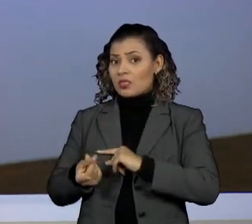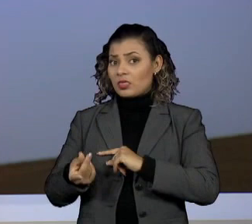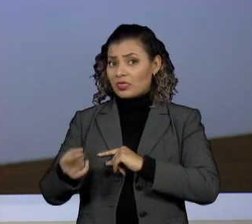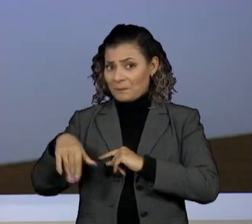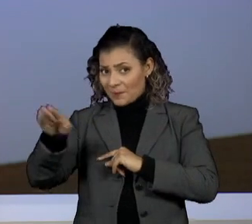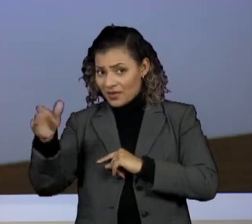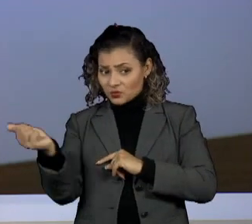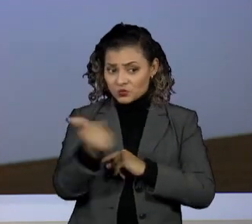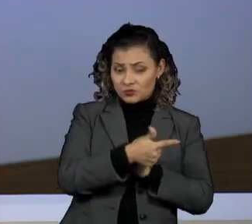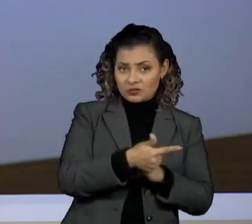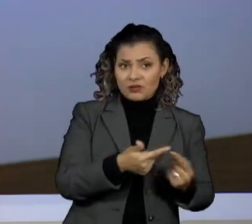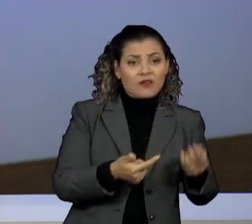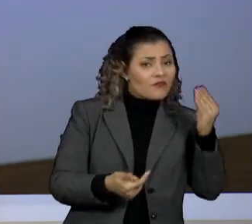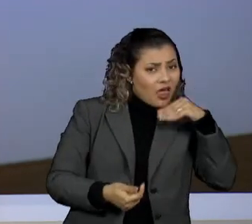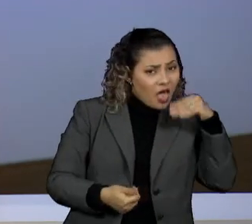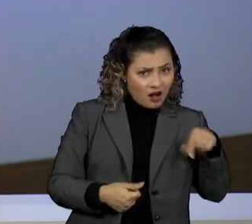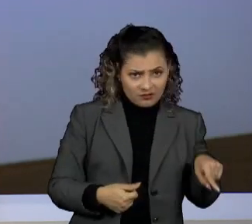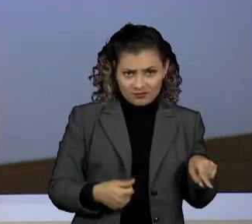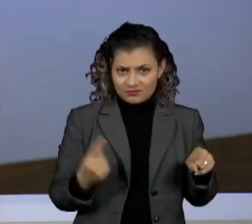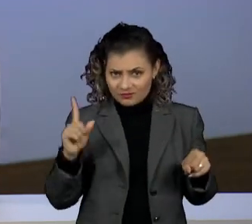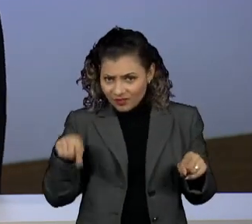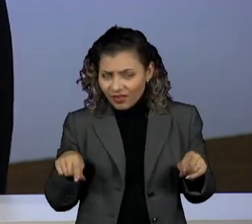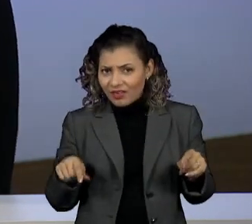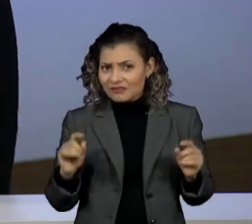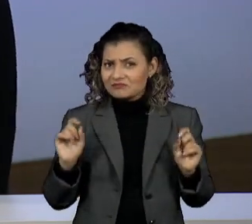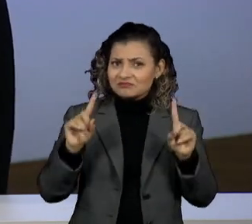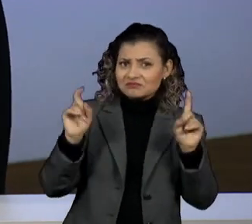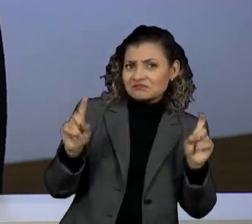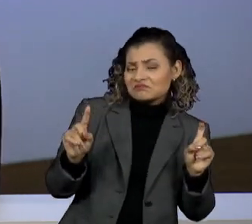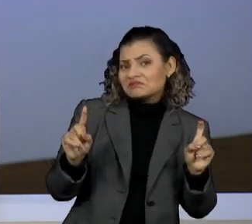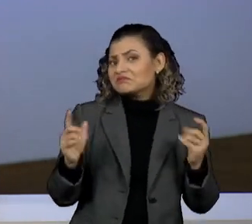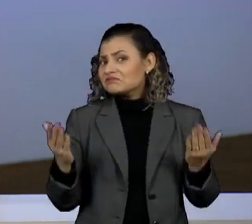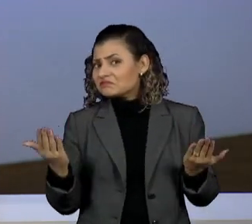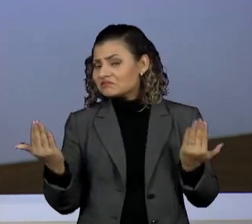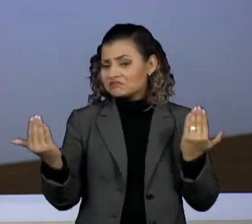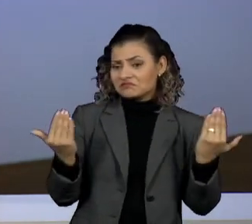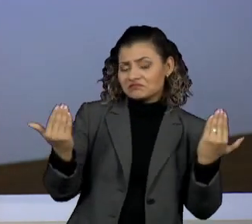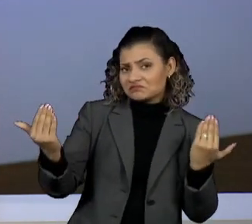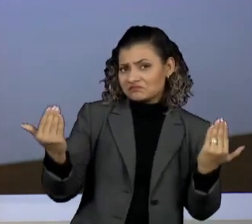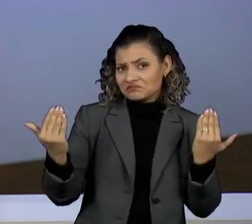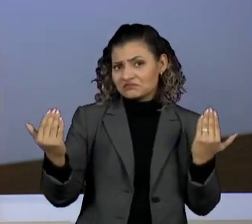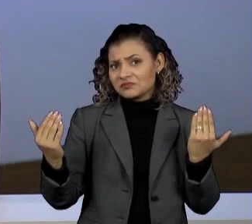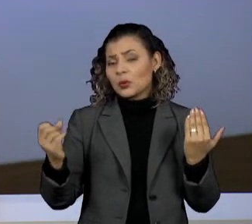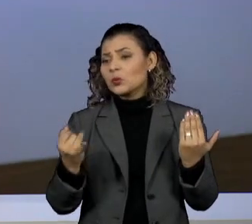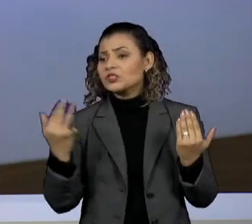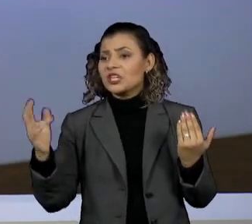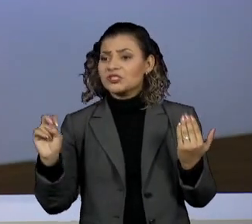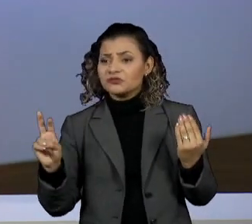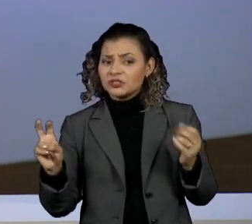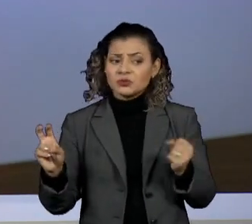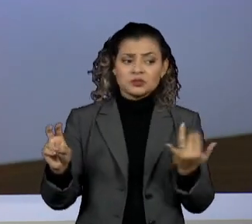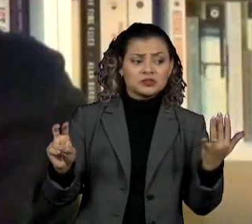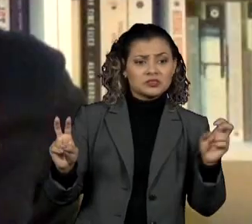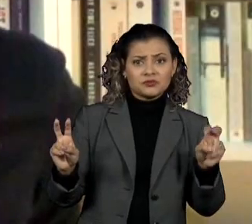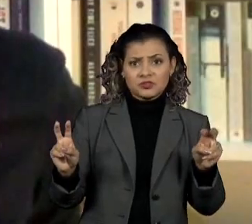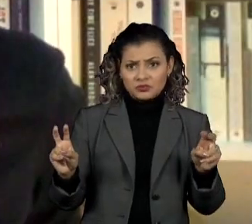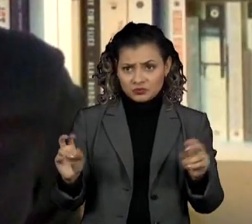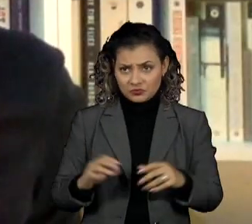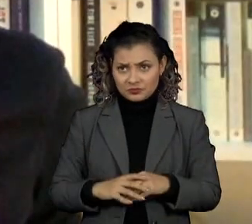a duração da imunidade tem uma relação direta com a carga viral recebida.